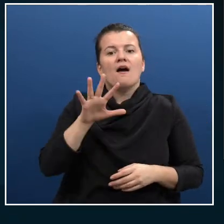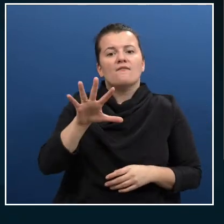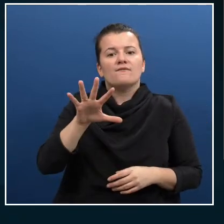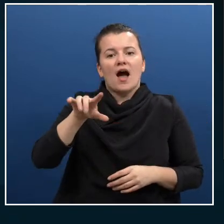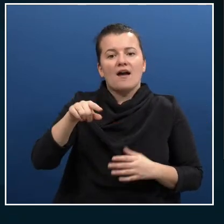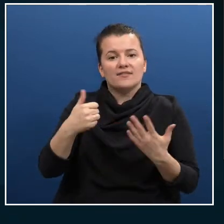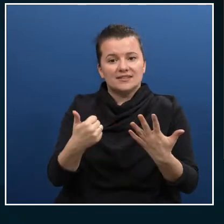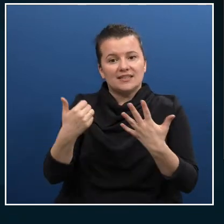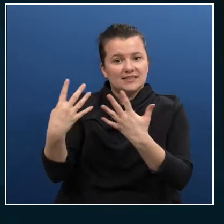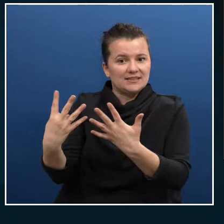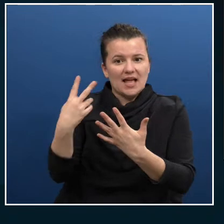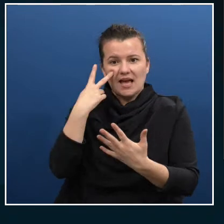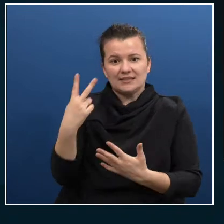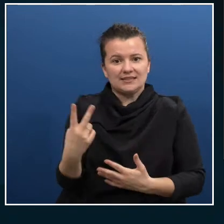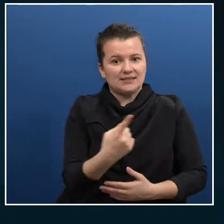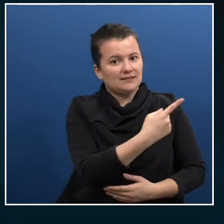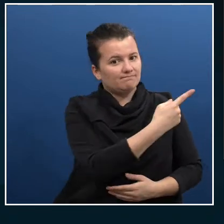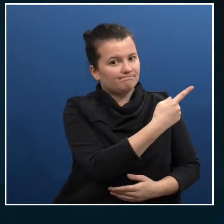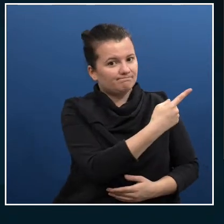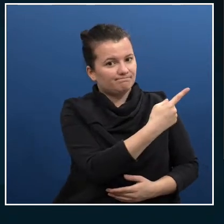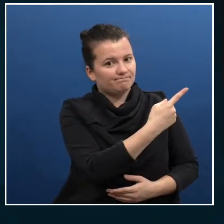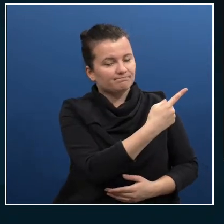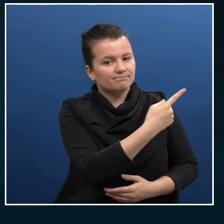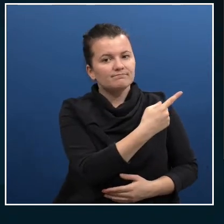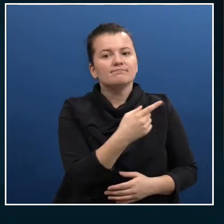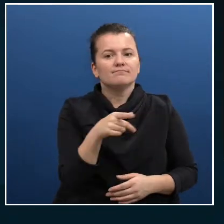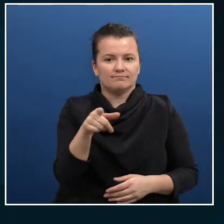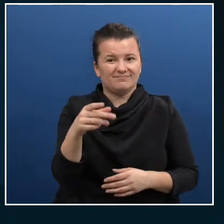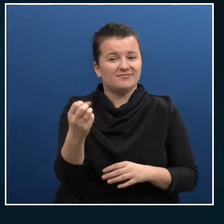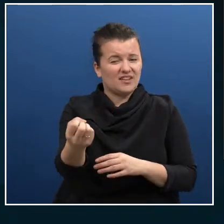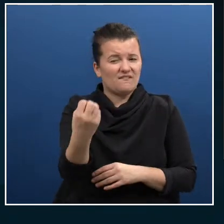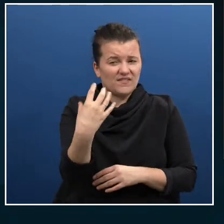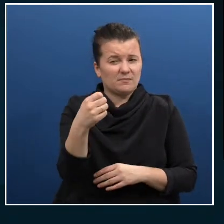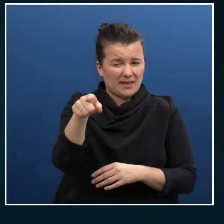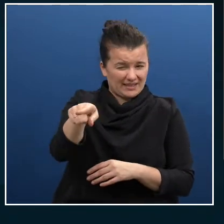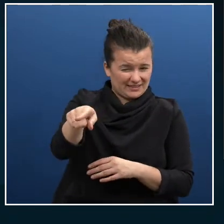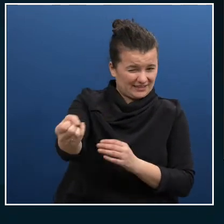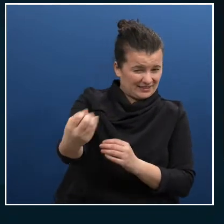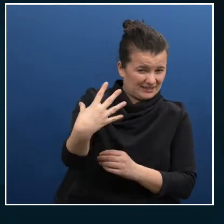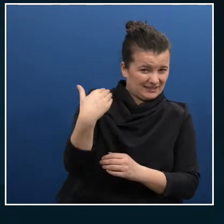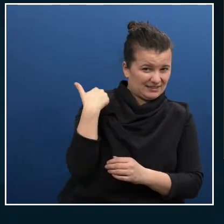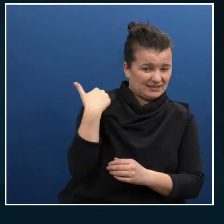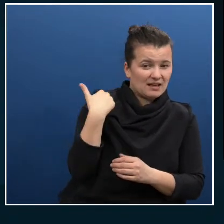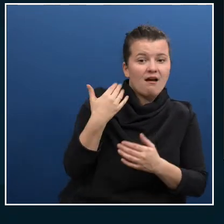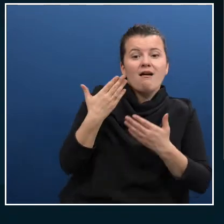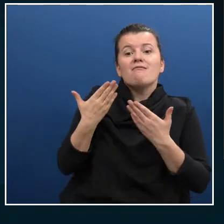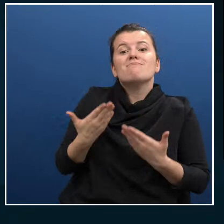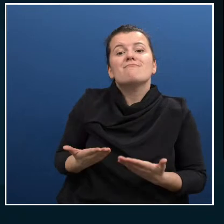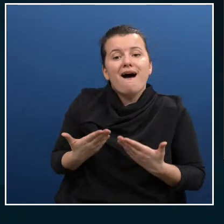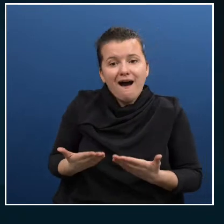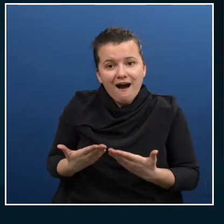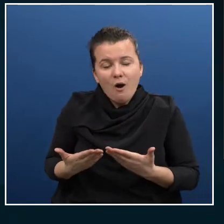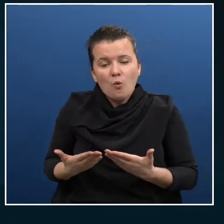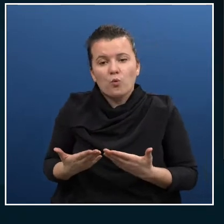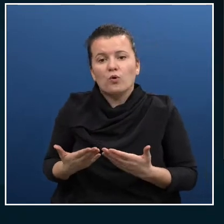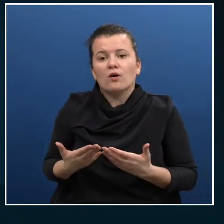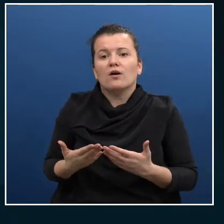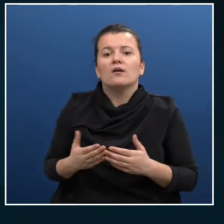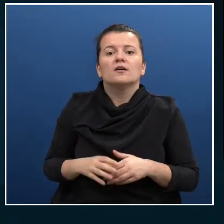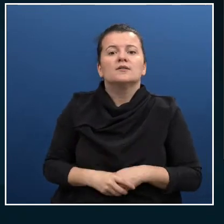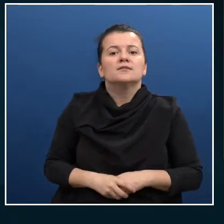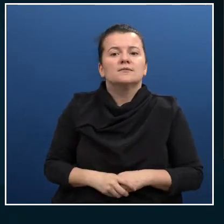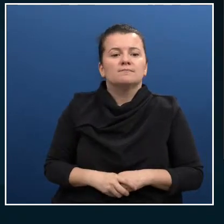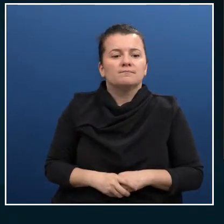that one of the feedback was that we currently cannot reuse predefined